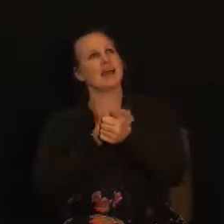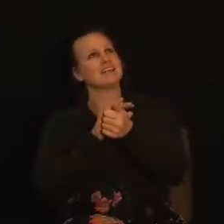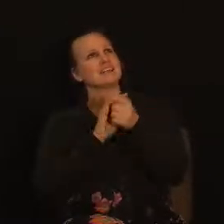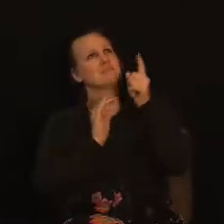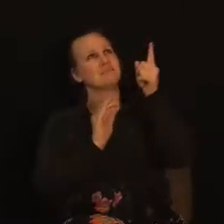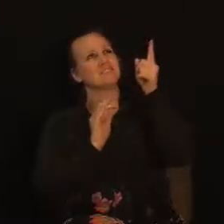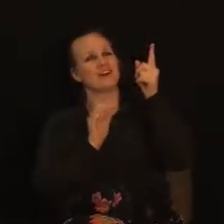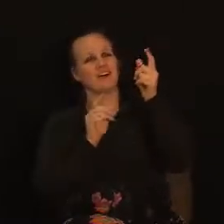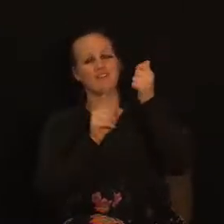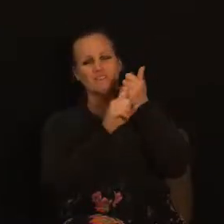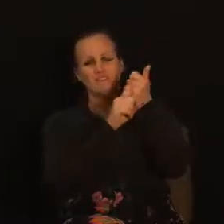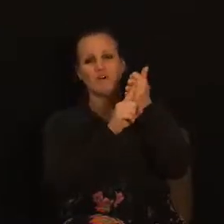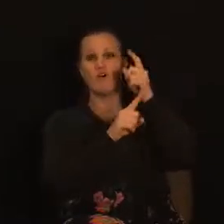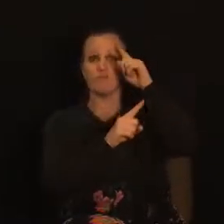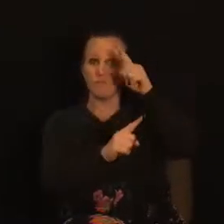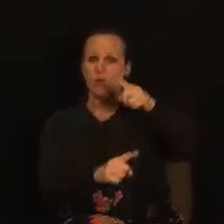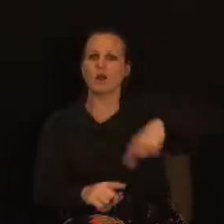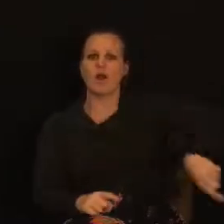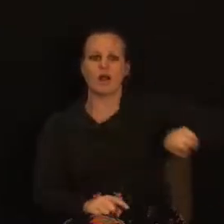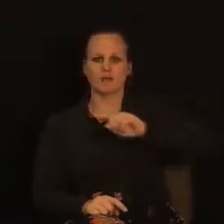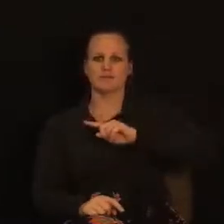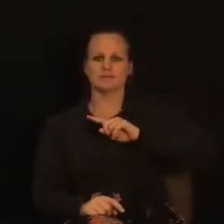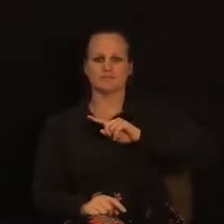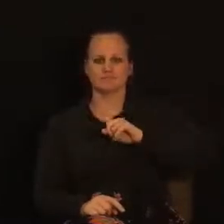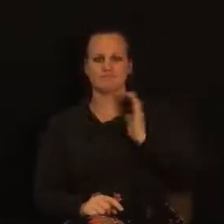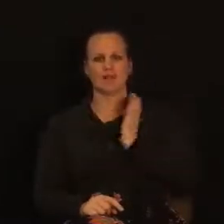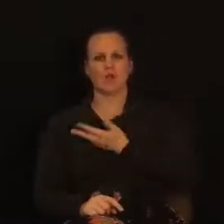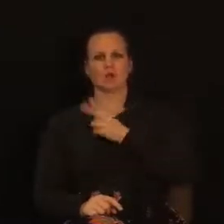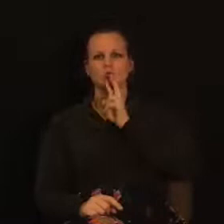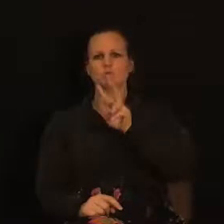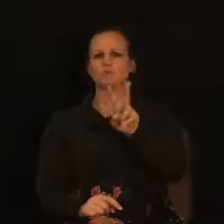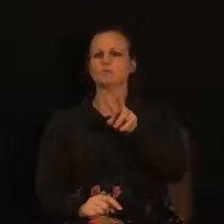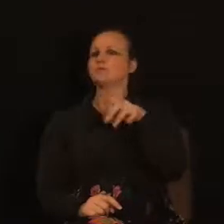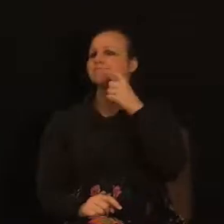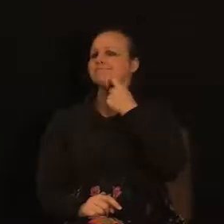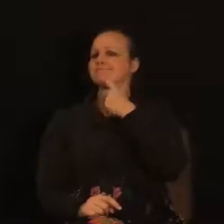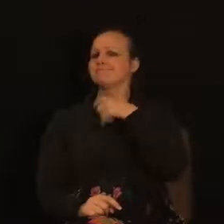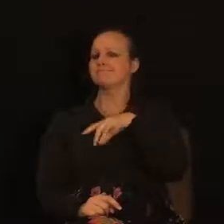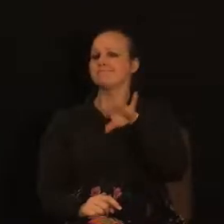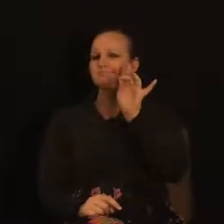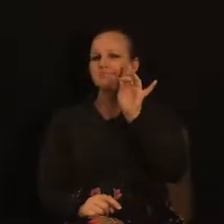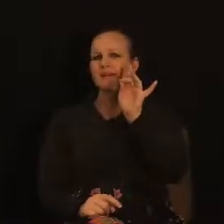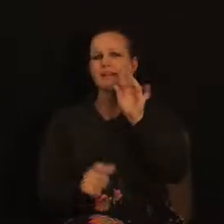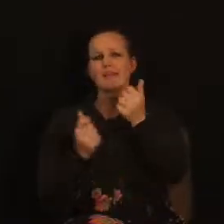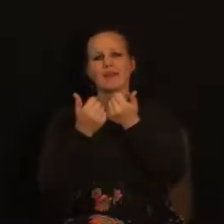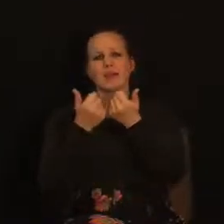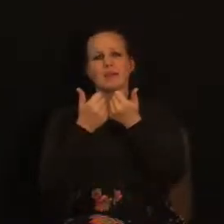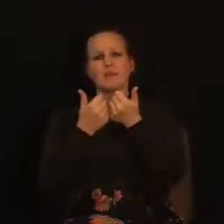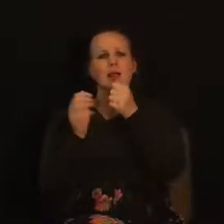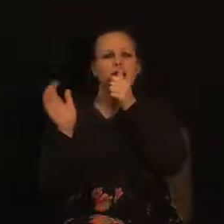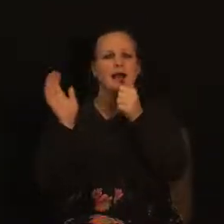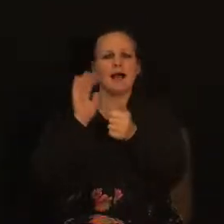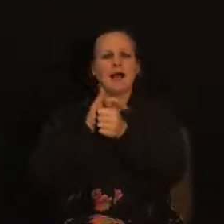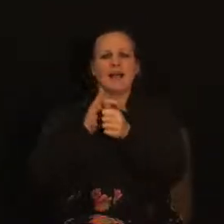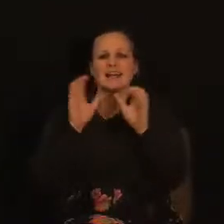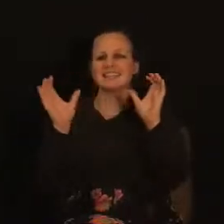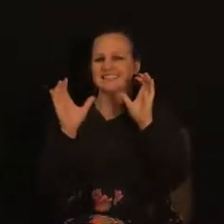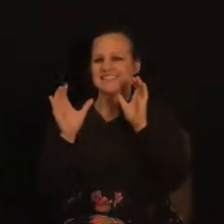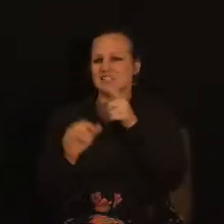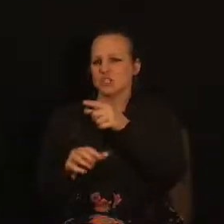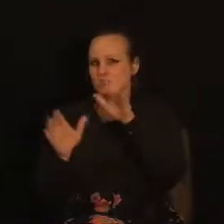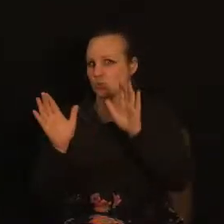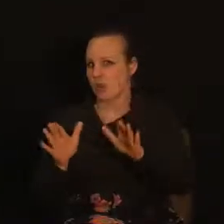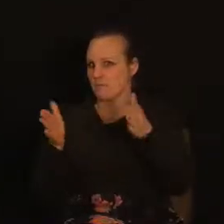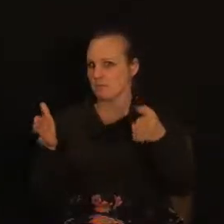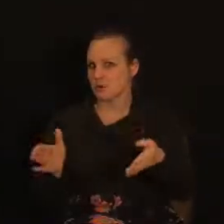Our 2-year-old has just discovered recently the game Hide and Seek, and she's a great person to play with. And the